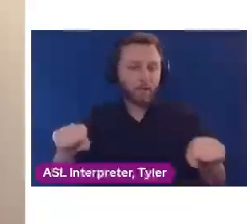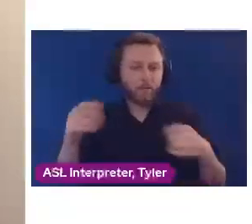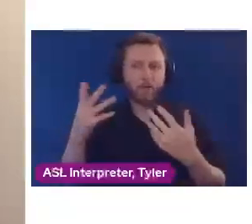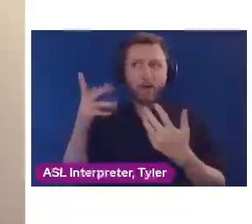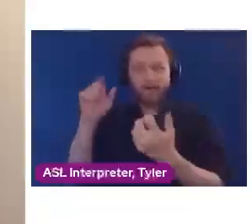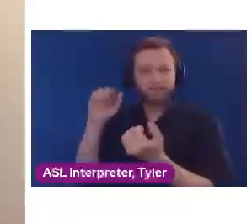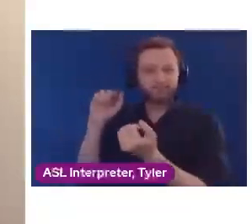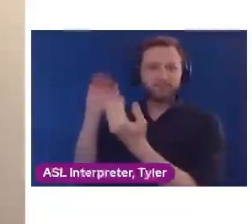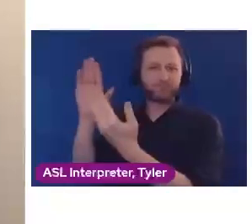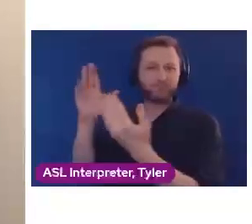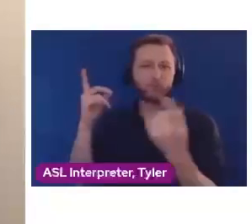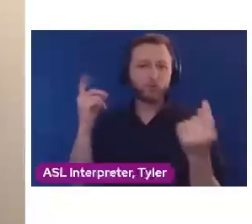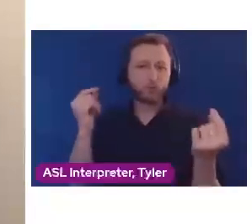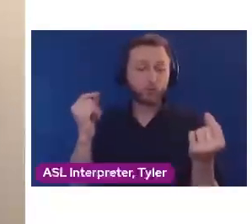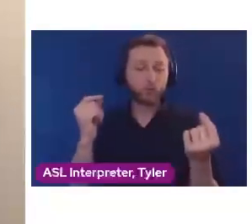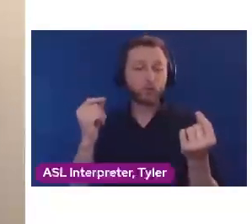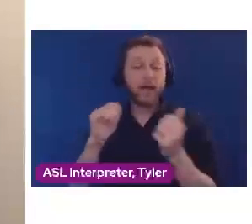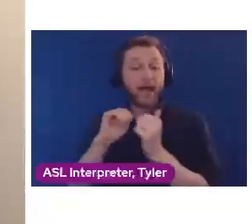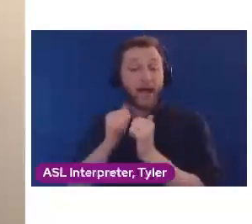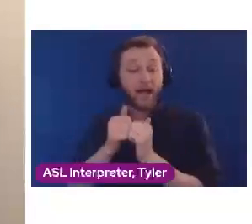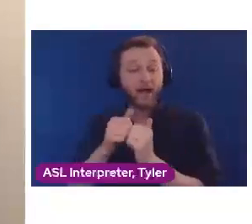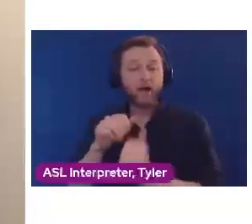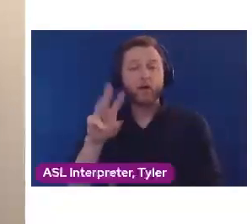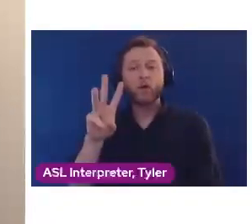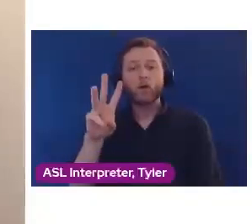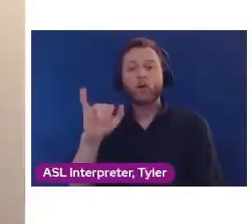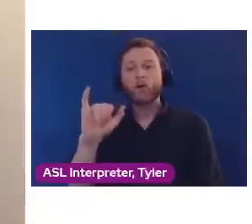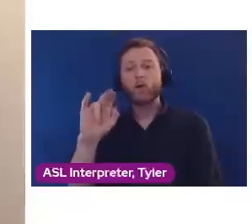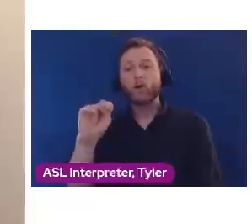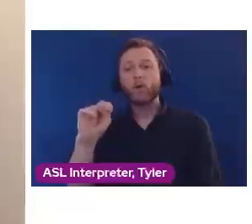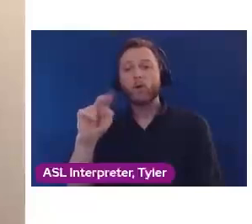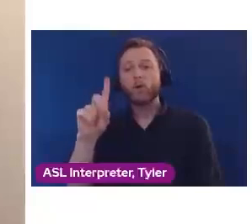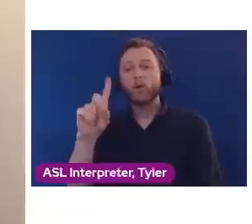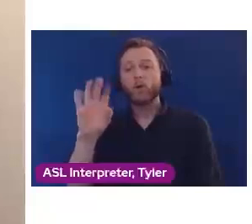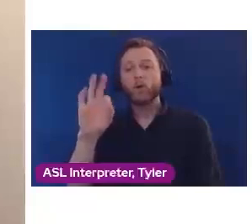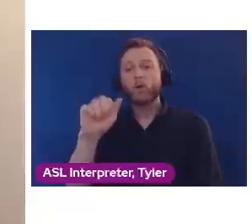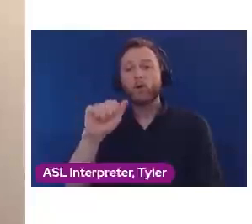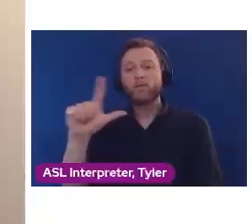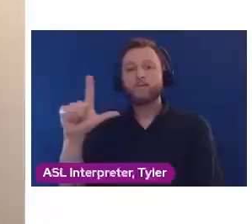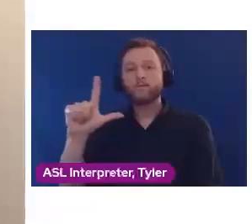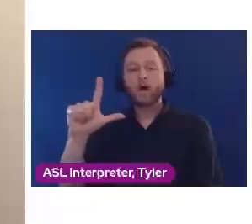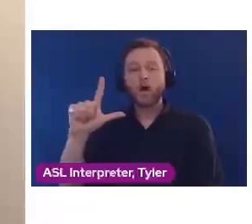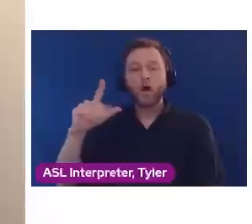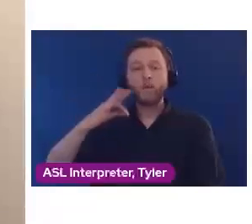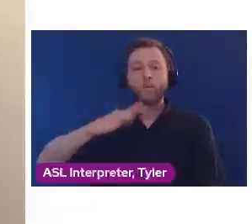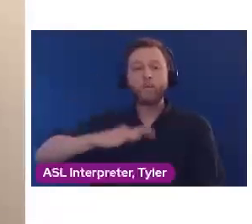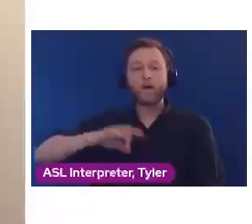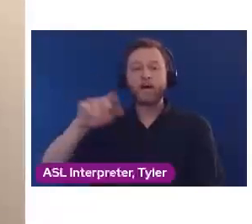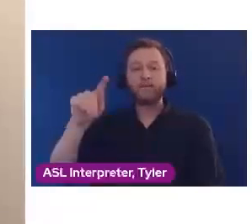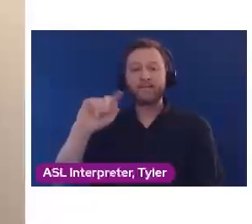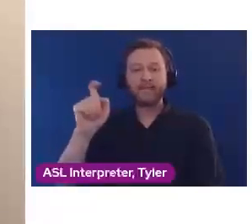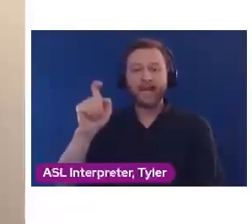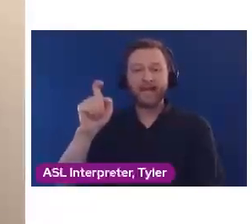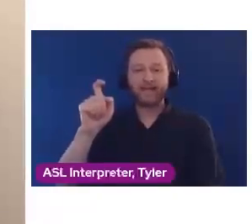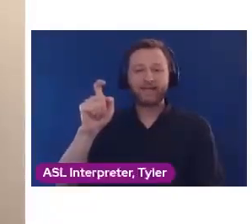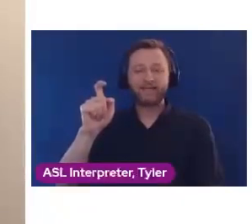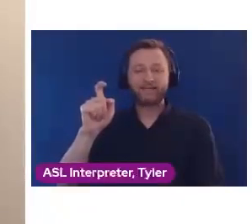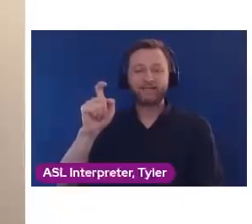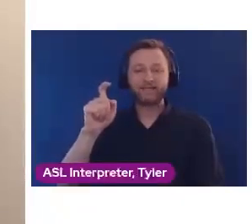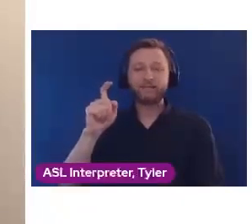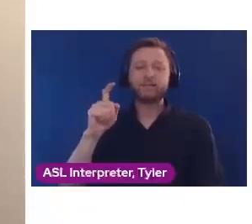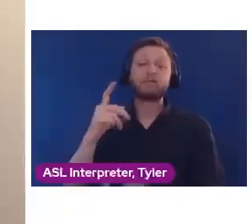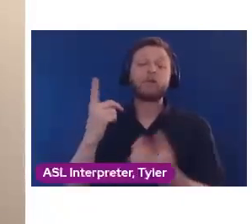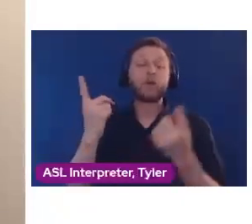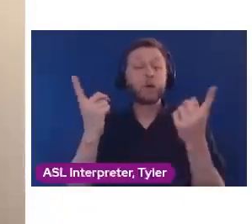Windfall profits tax. This is something that we should be exploring. And what that says is that especially on items like gas,